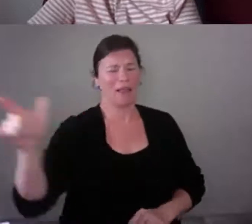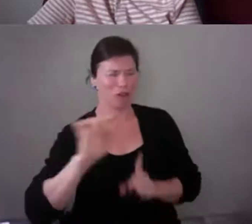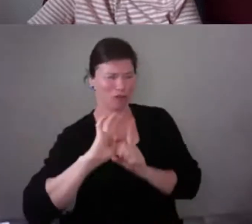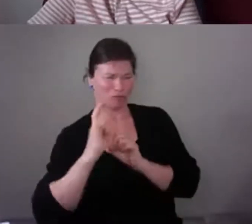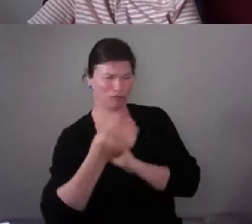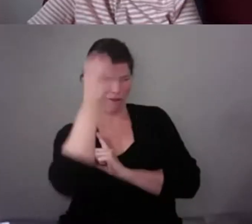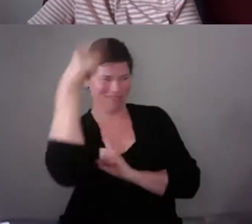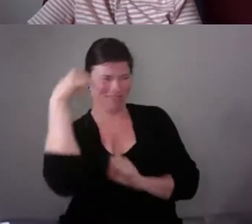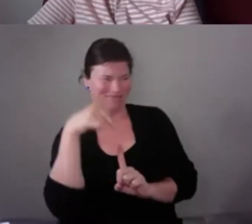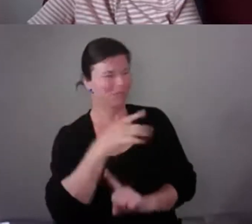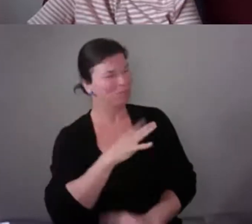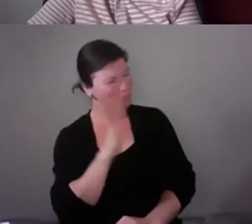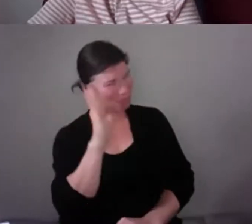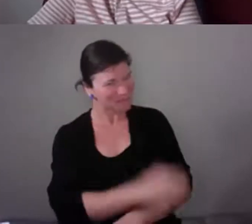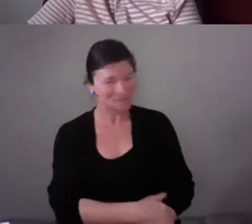great.